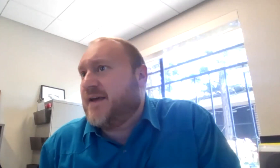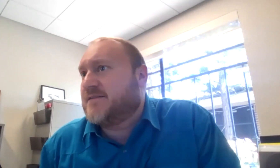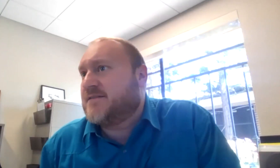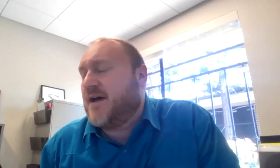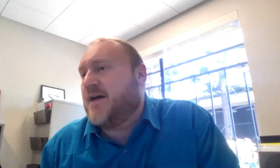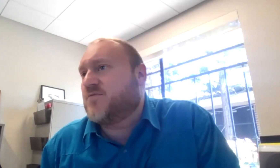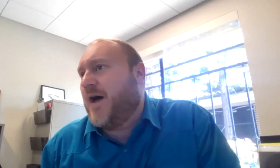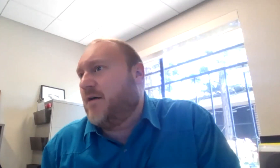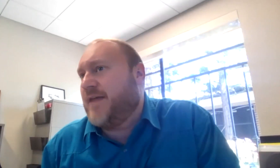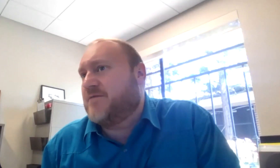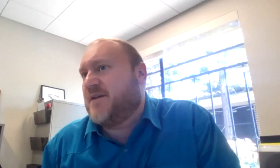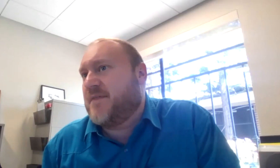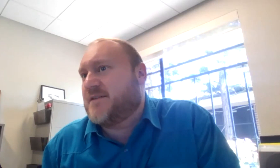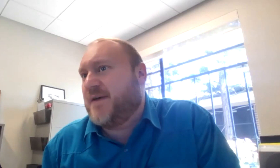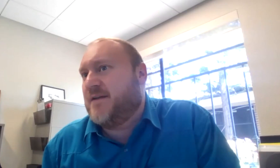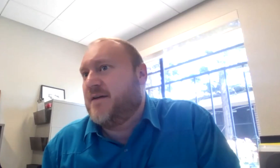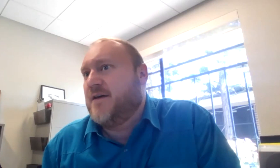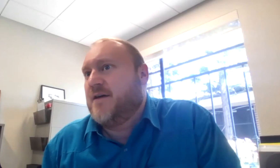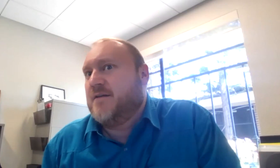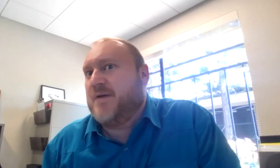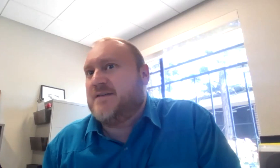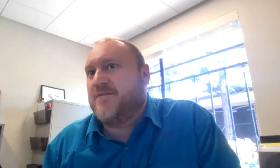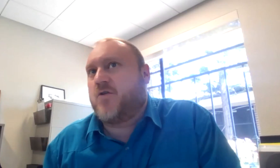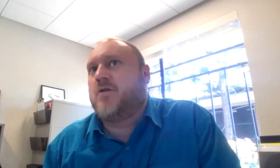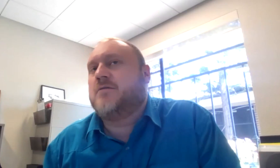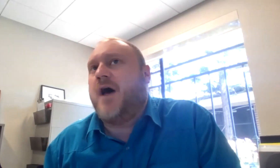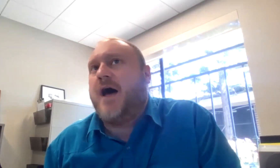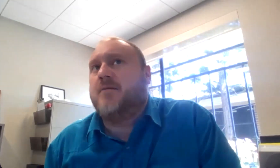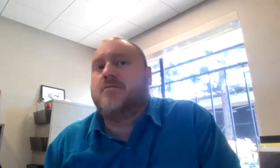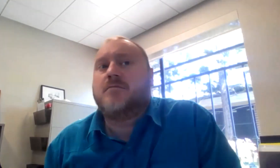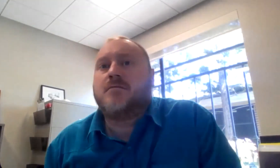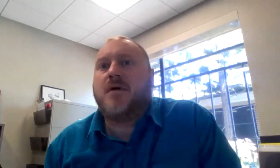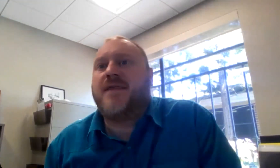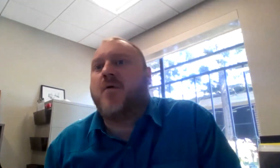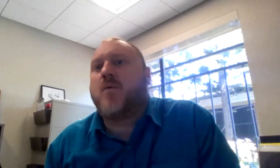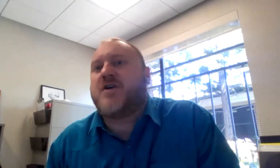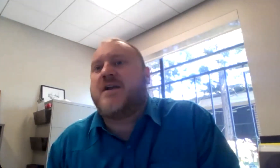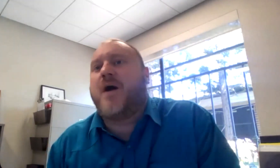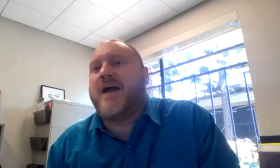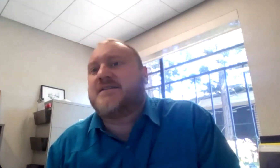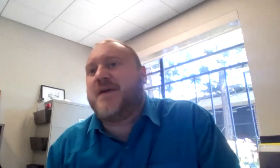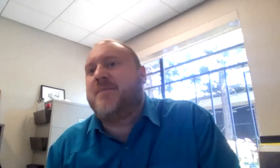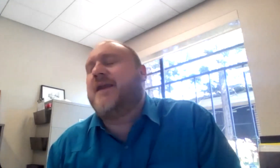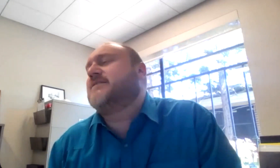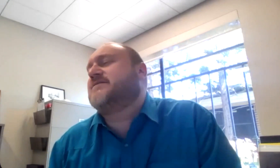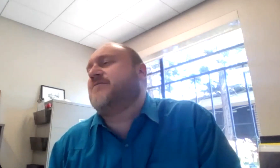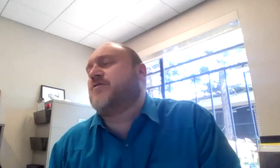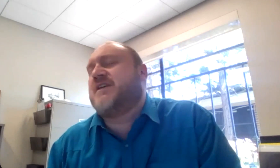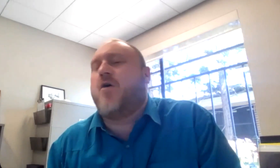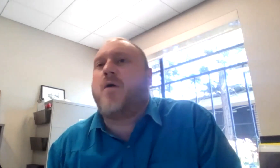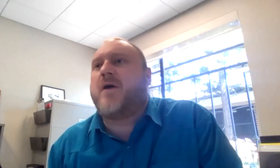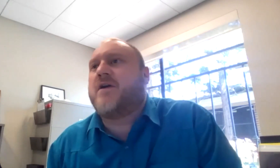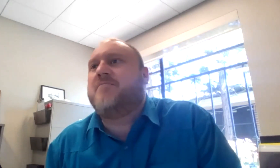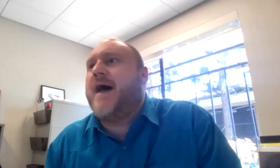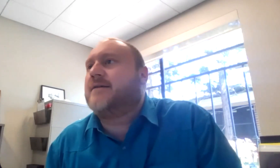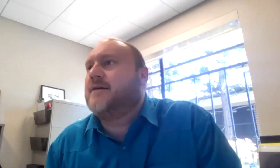those meetings as well. That was something that's been difficult. And then when we're trying to do our ISP meetings, folks